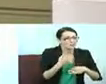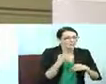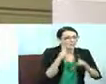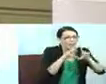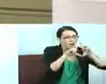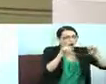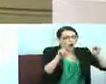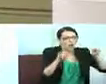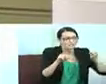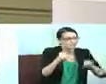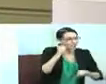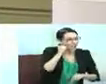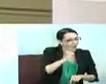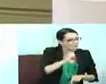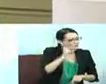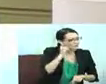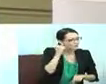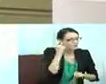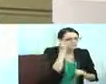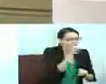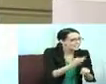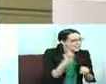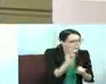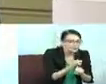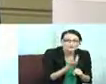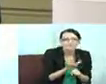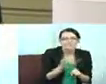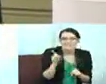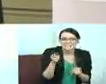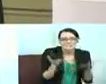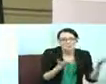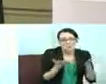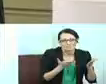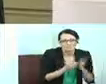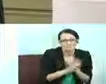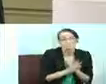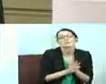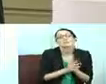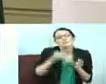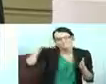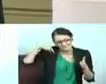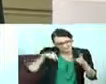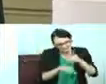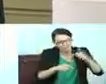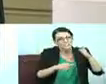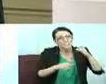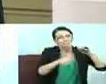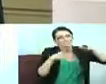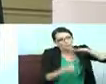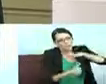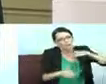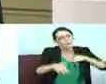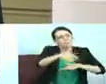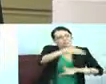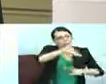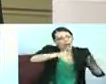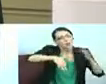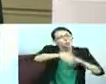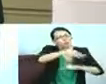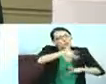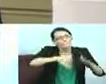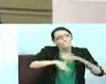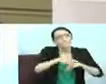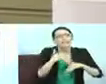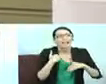their birthday. It was his ministry. And downstairs in the fellowship hall, we have a birthday card that you can